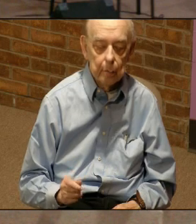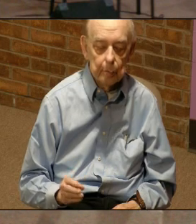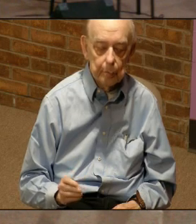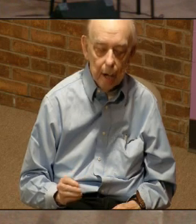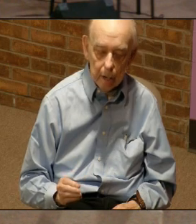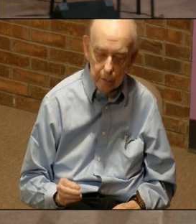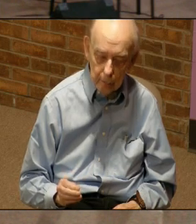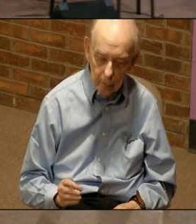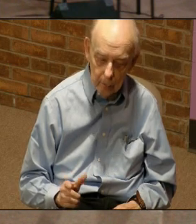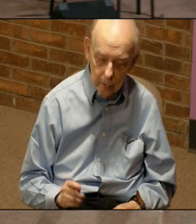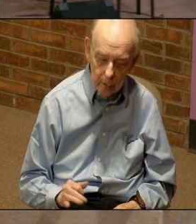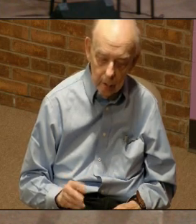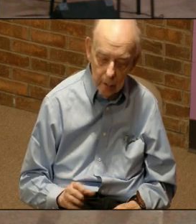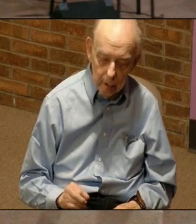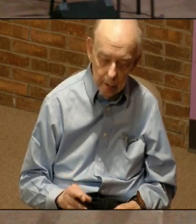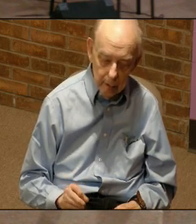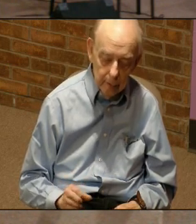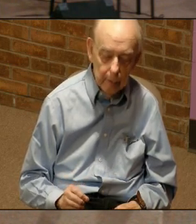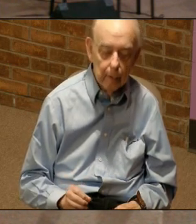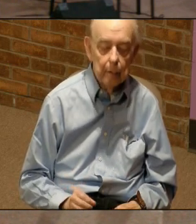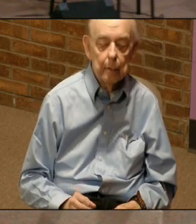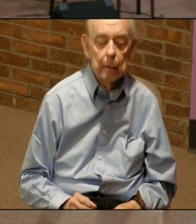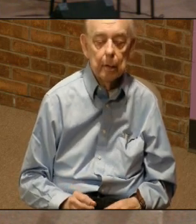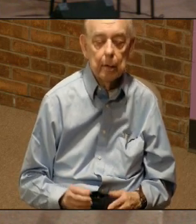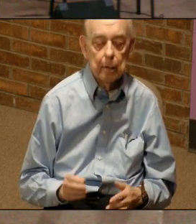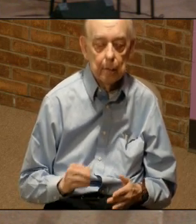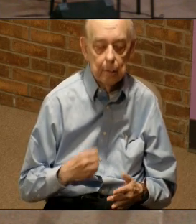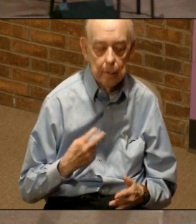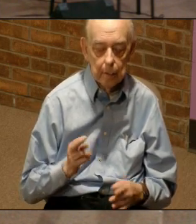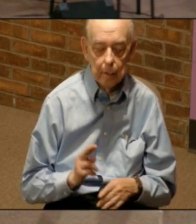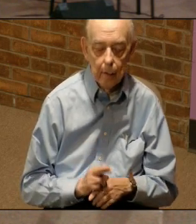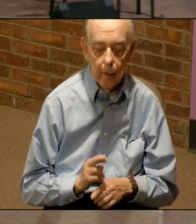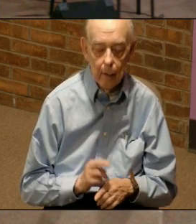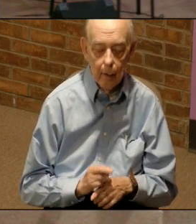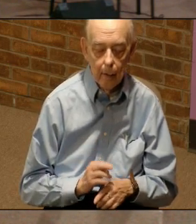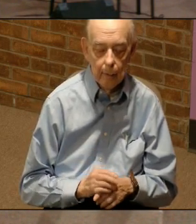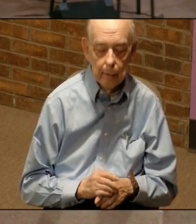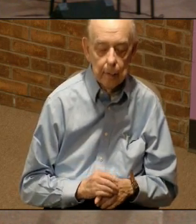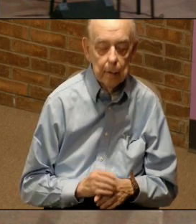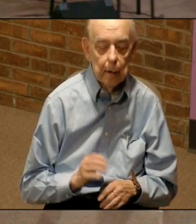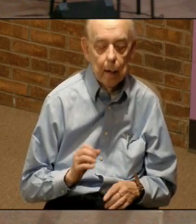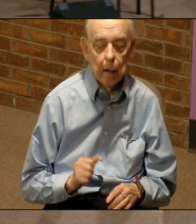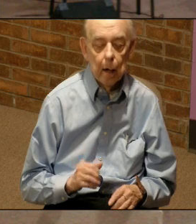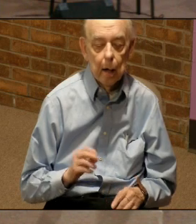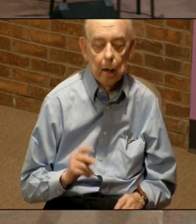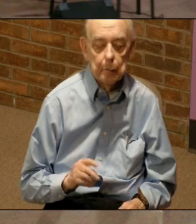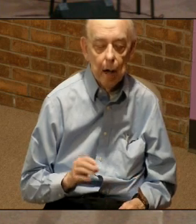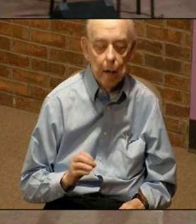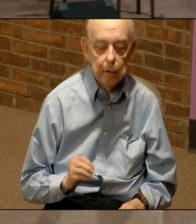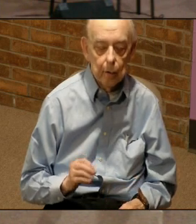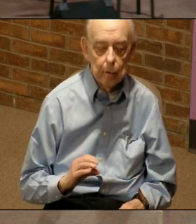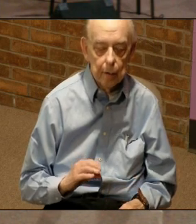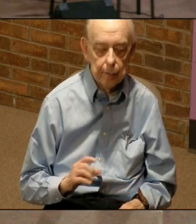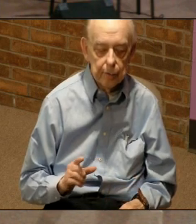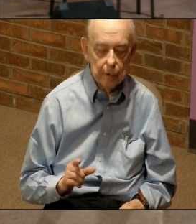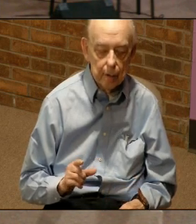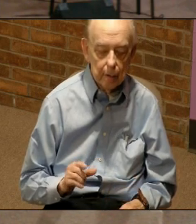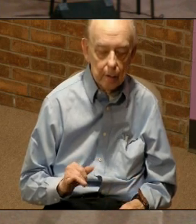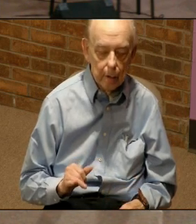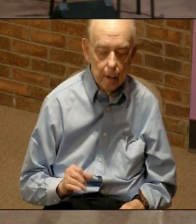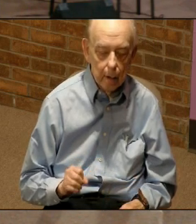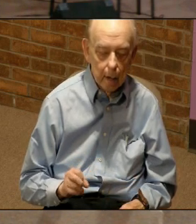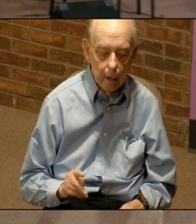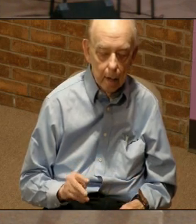again, we use the word apocalyptic and we use the word apocalypse. As you know, apocalypse is a